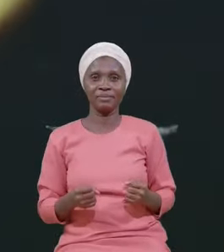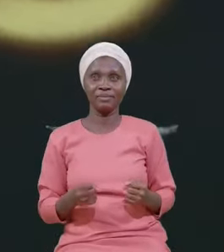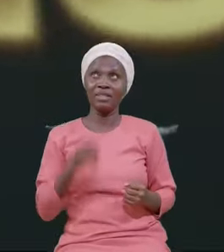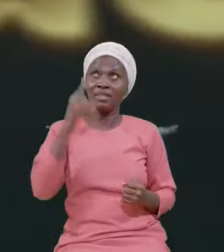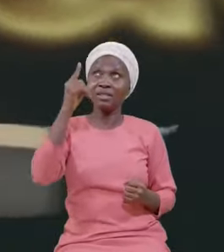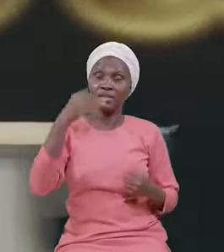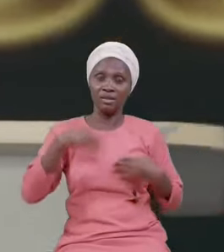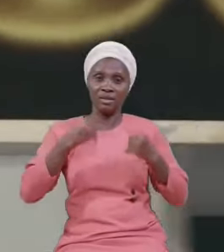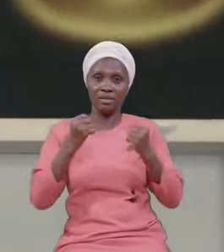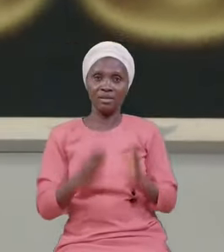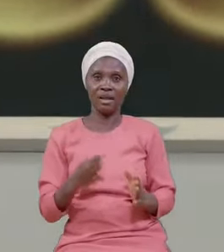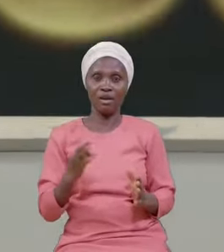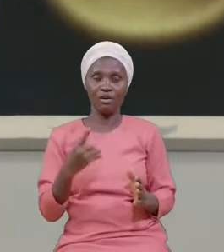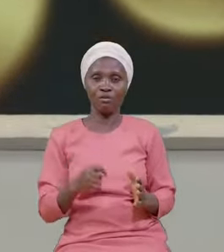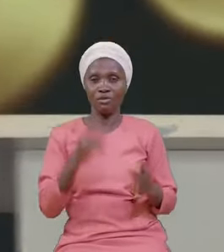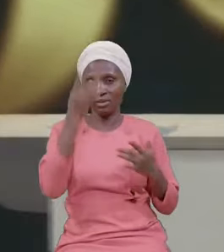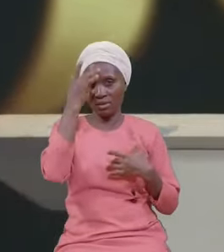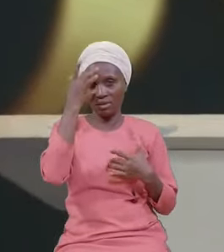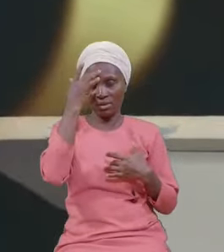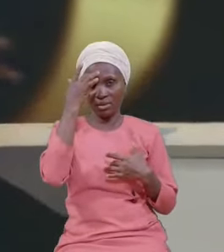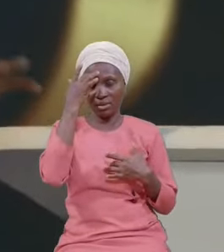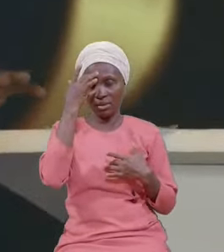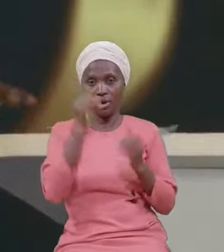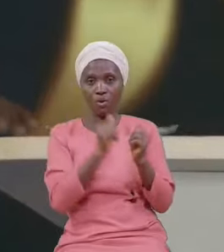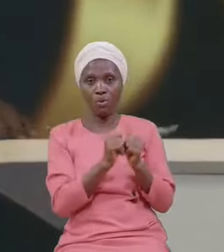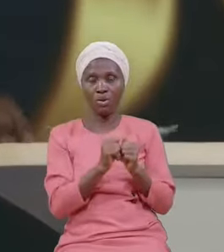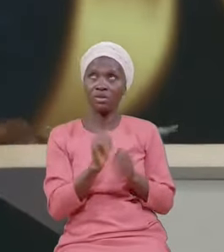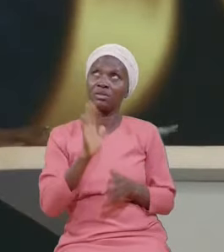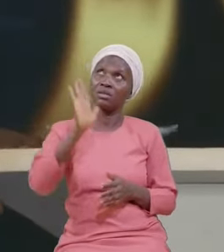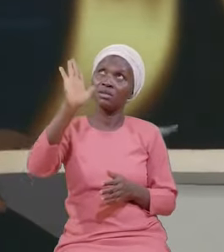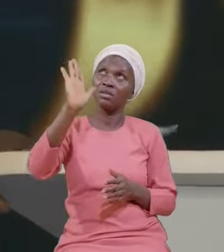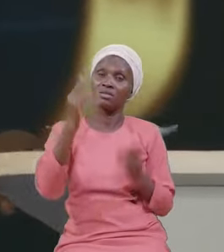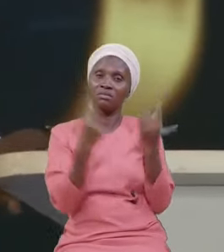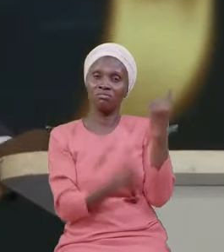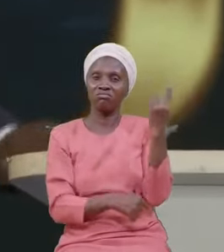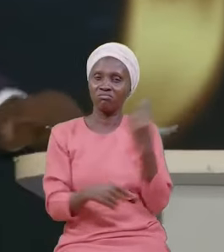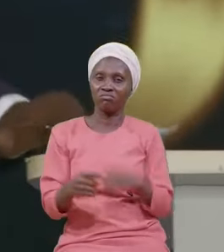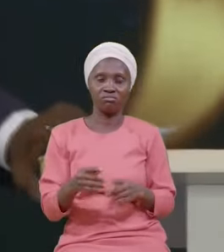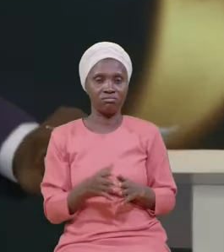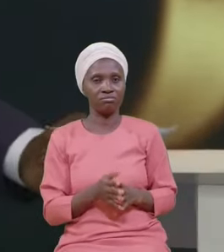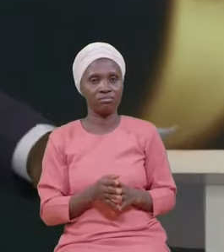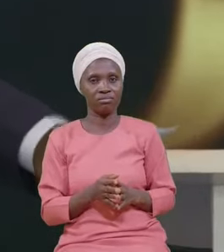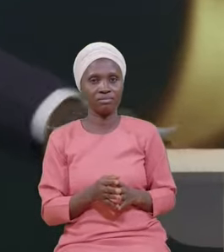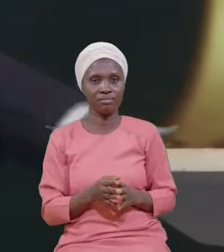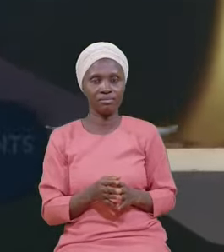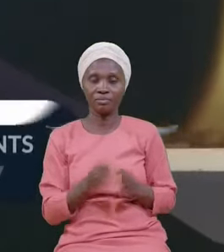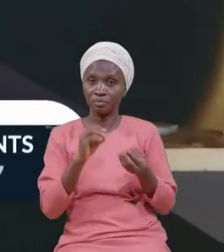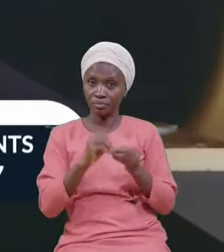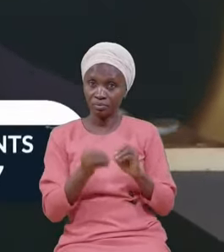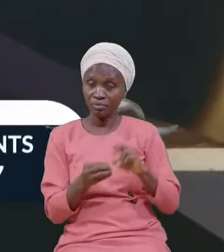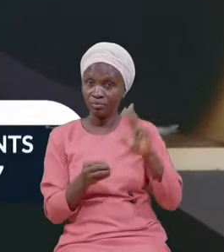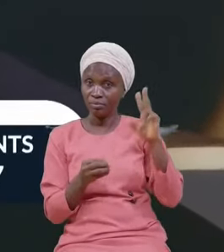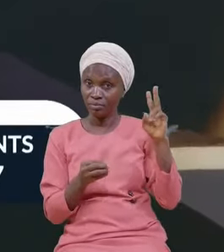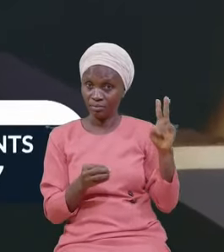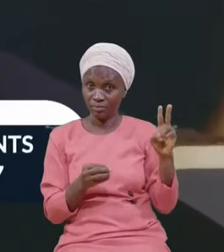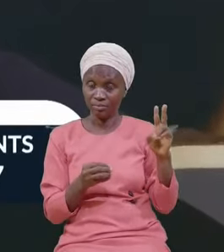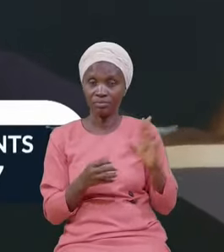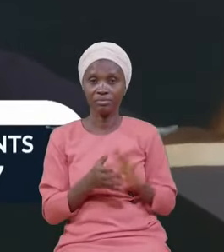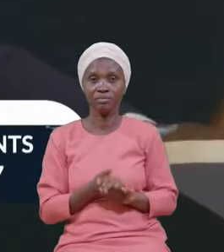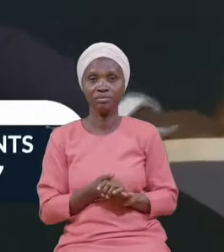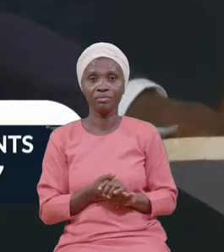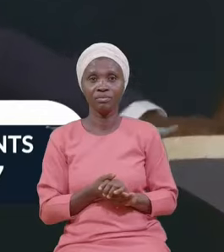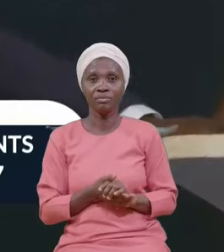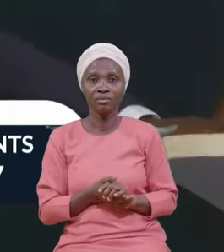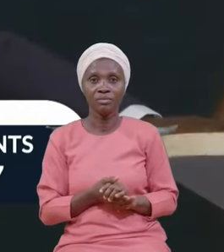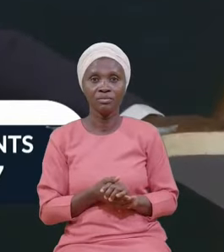seek with his strives look at number two here number two the air